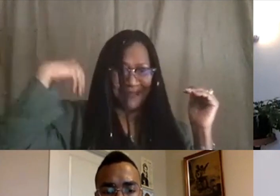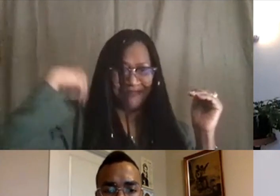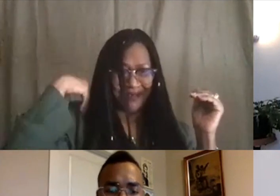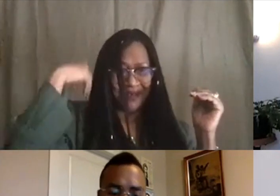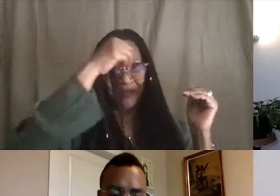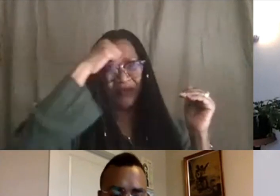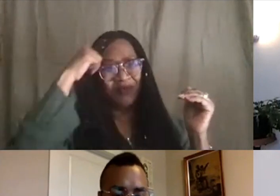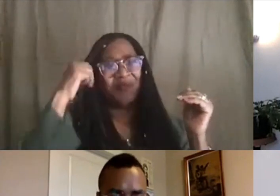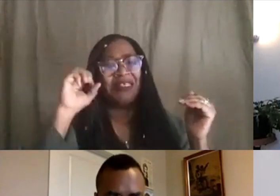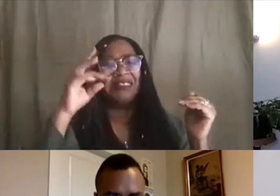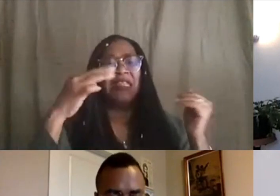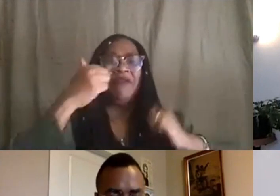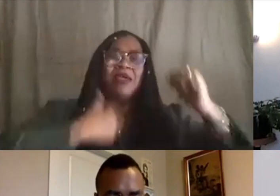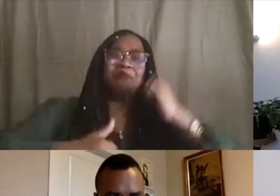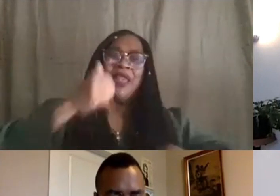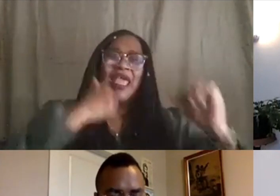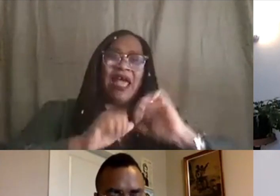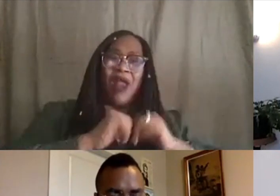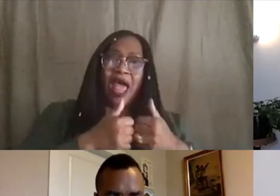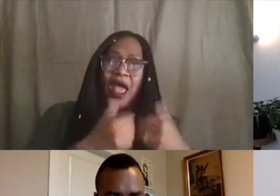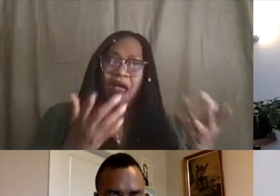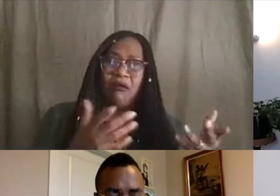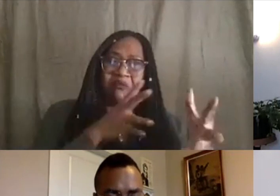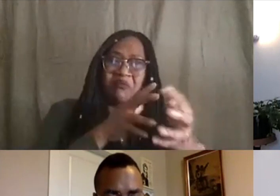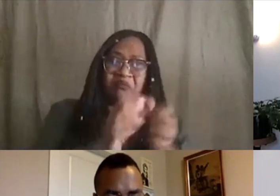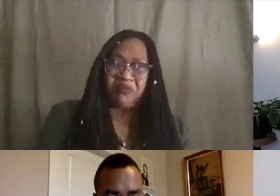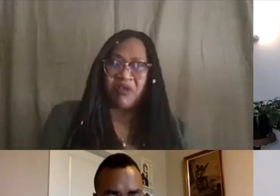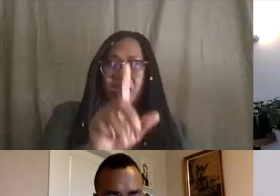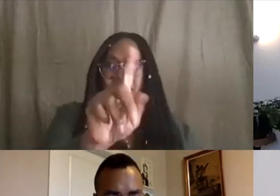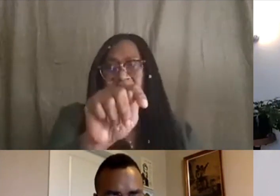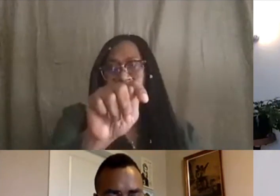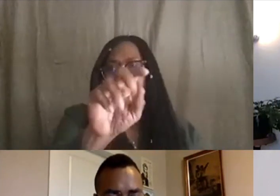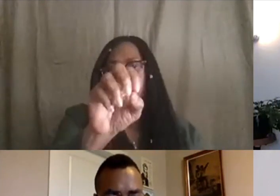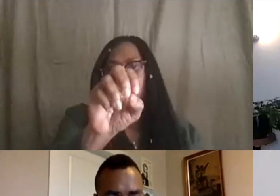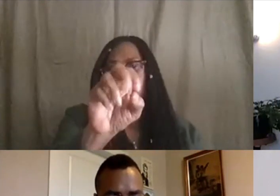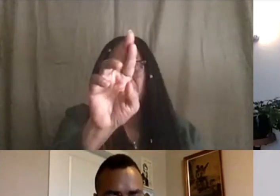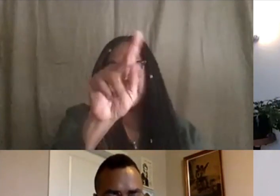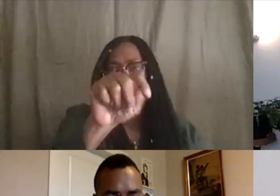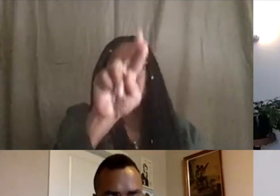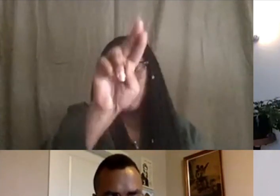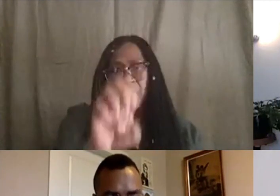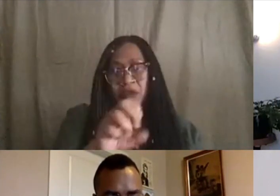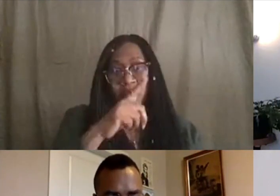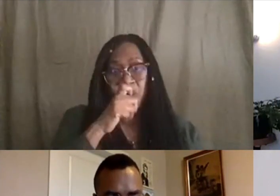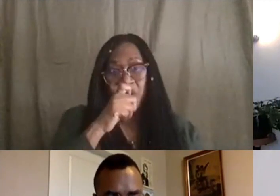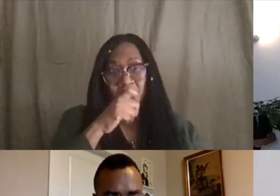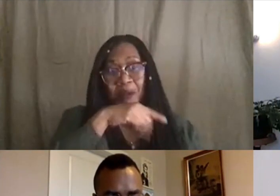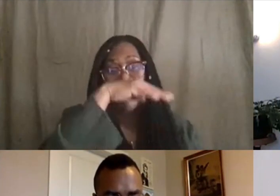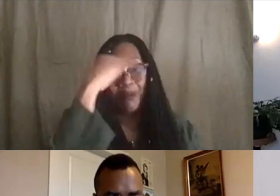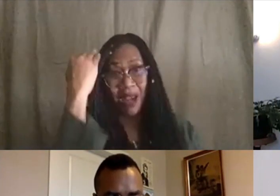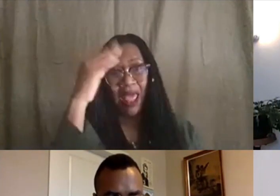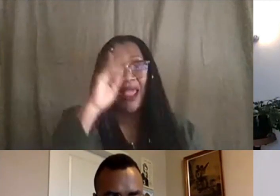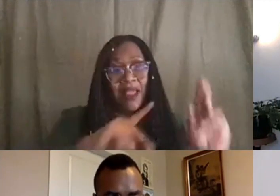played out through the torture of Black people. I'm also cautious about